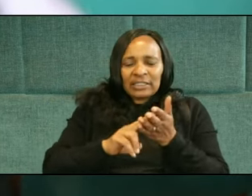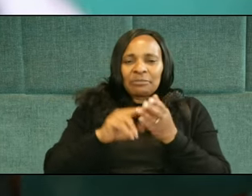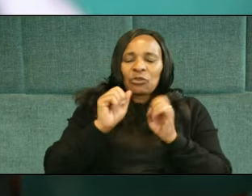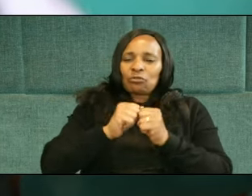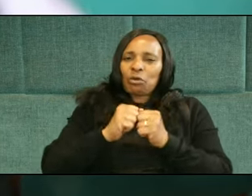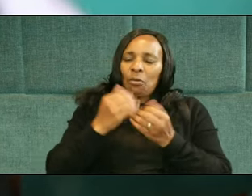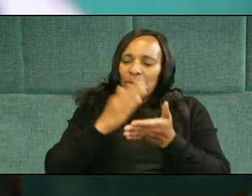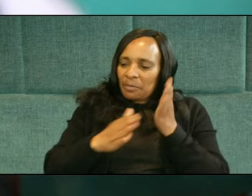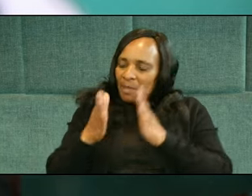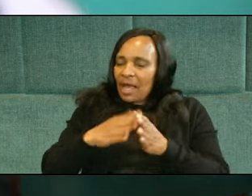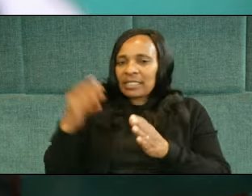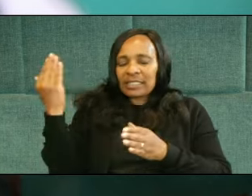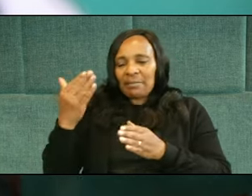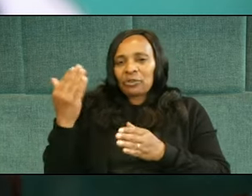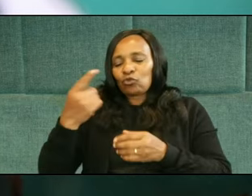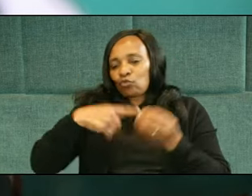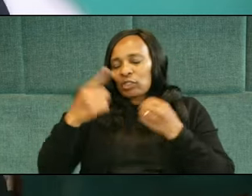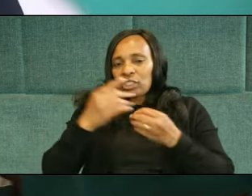souls for Christ."